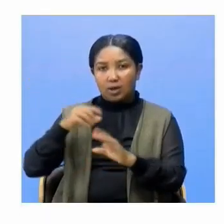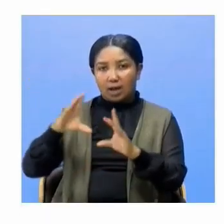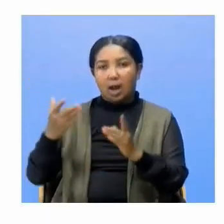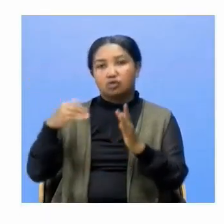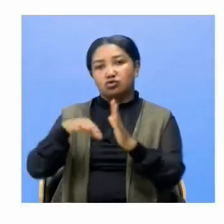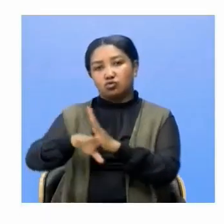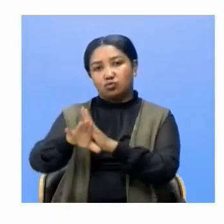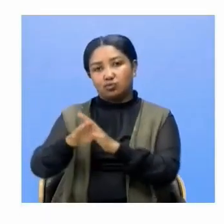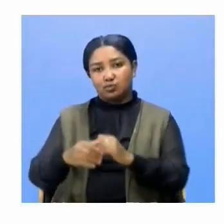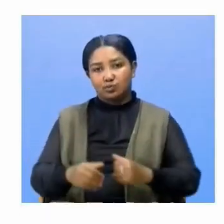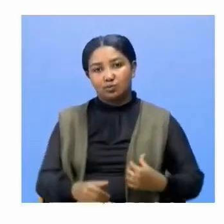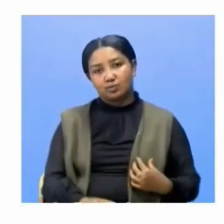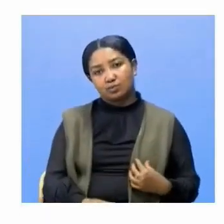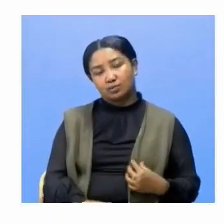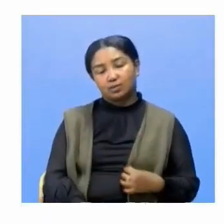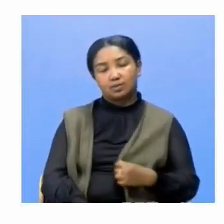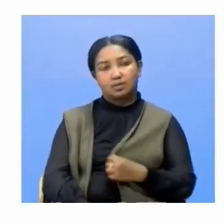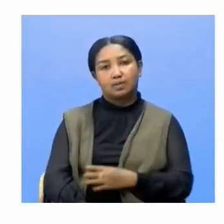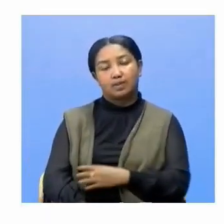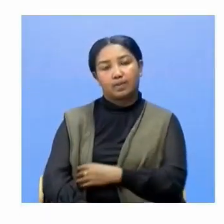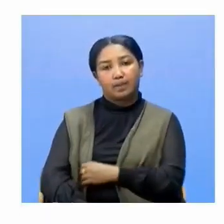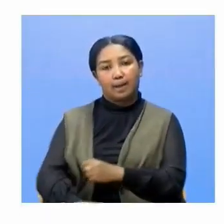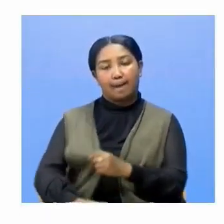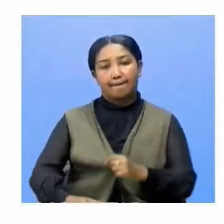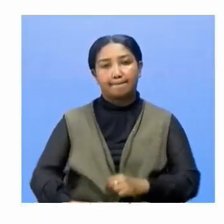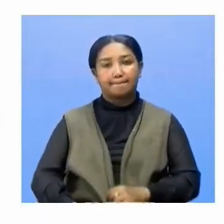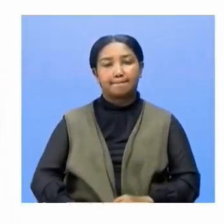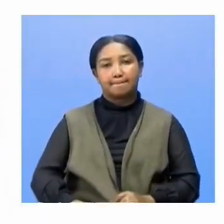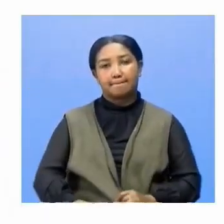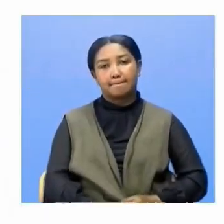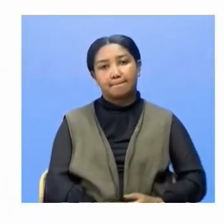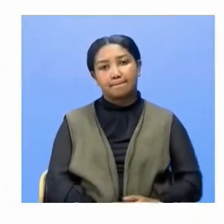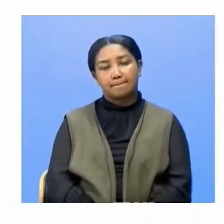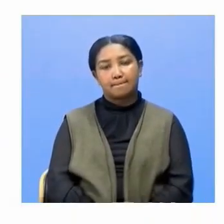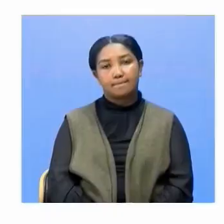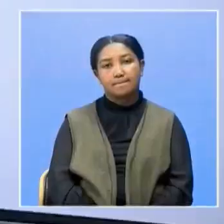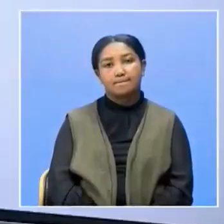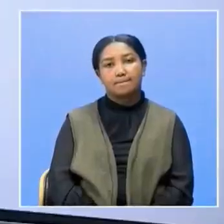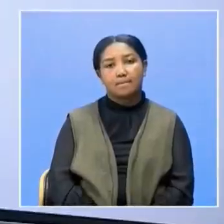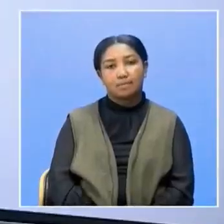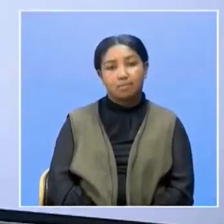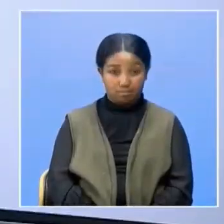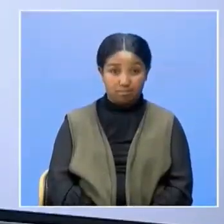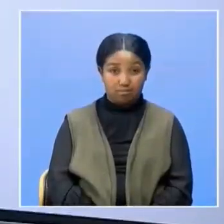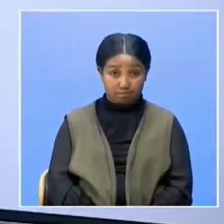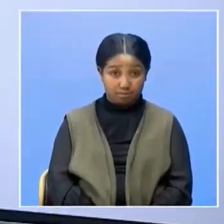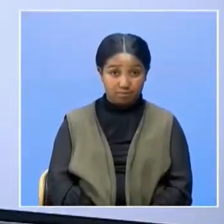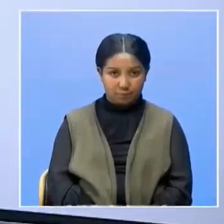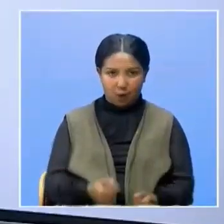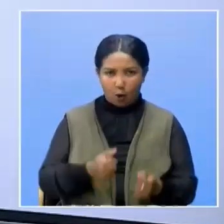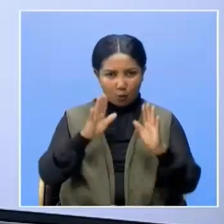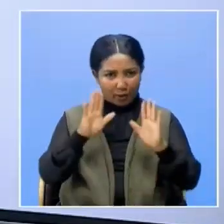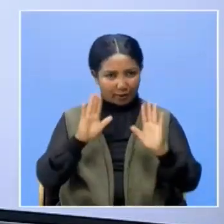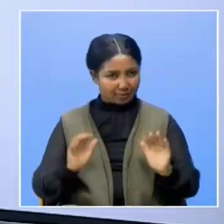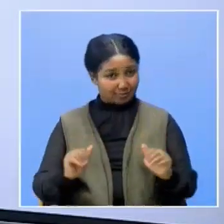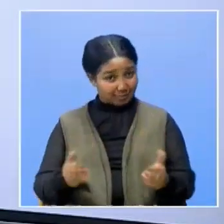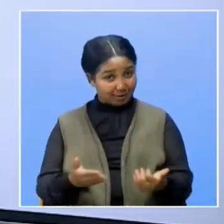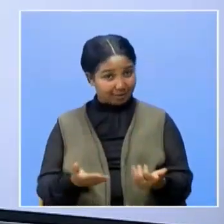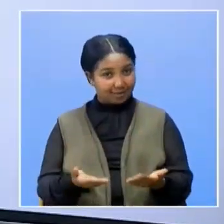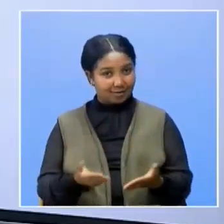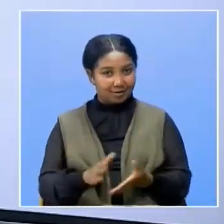classroom. In our classroom. Wow, how amazing it is.